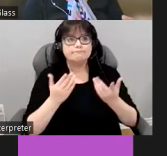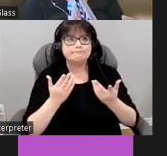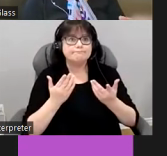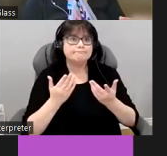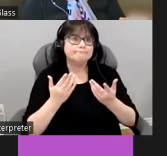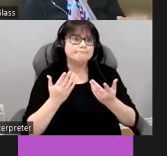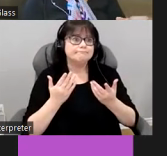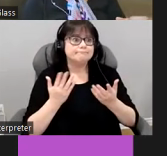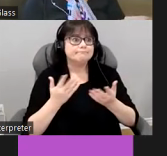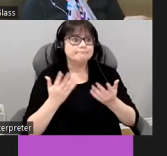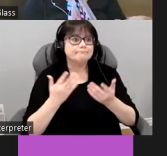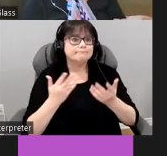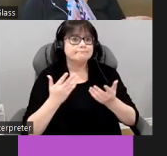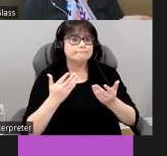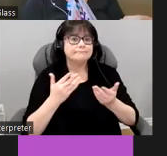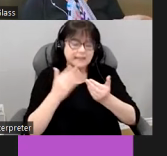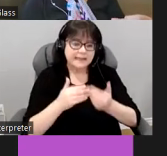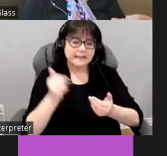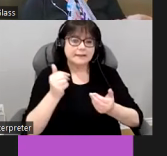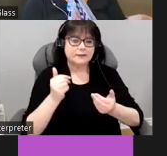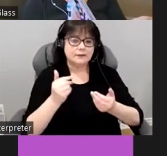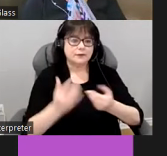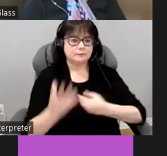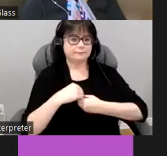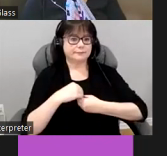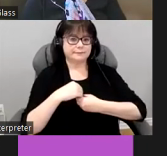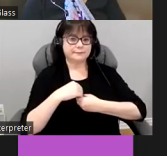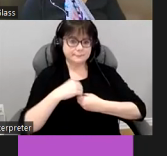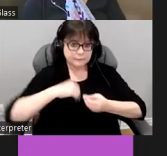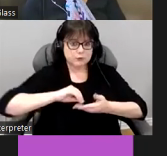to assimilate and to move forward with.